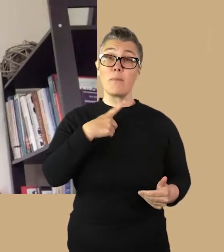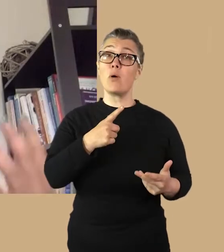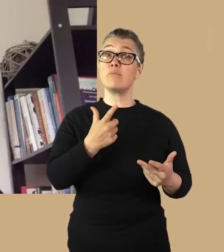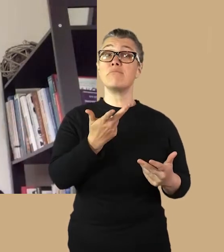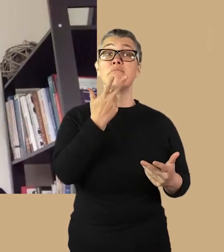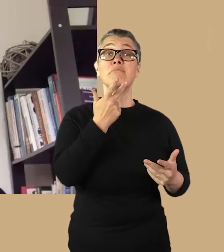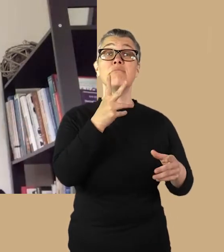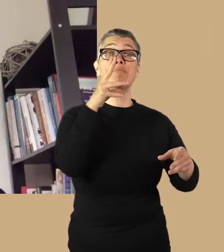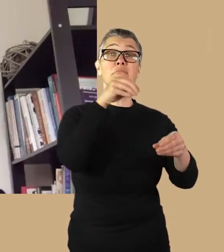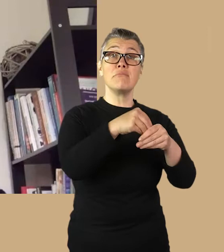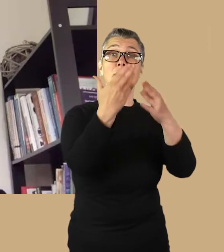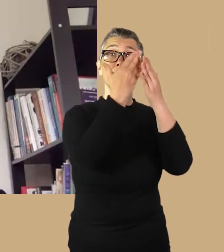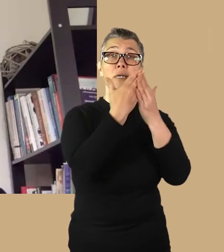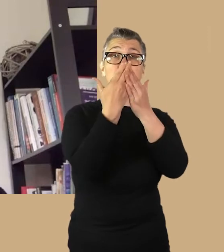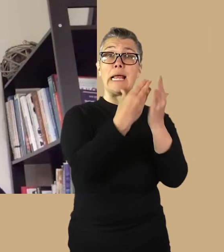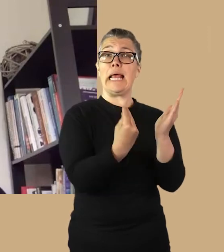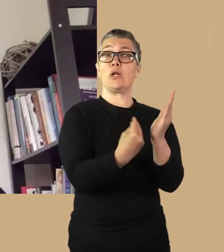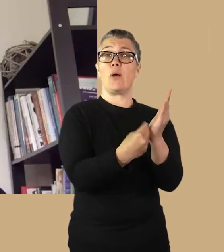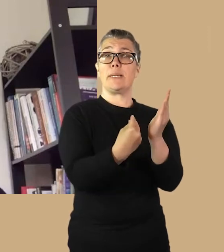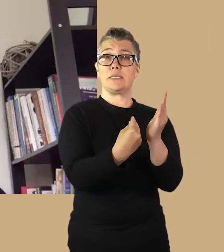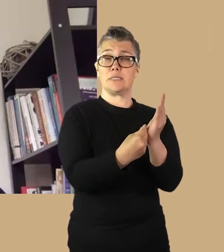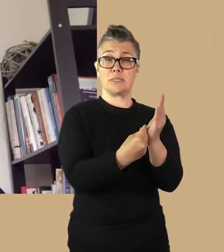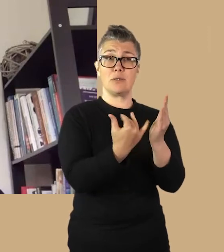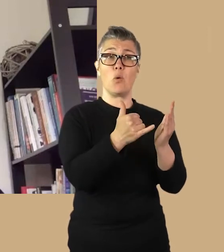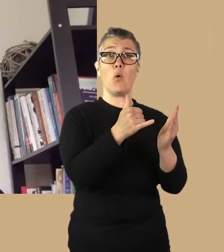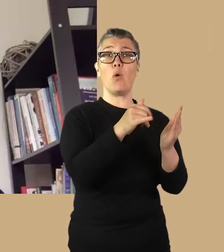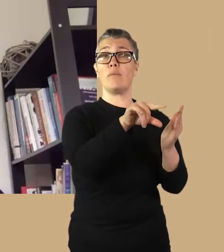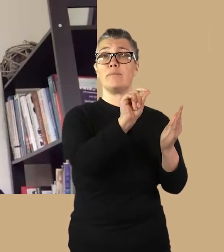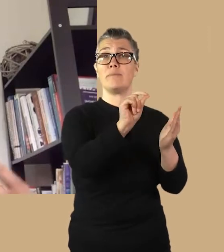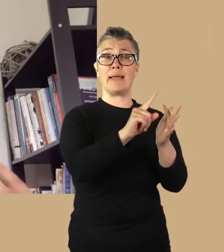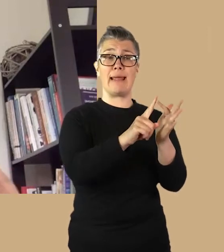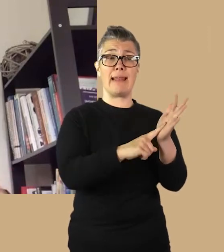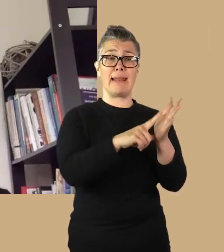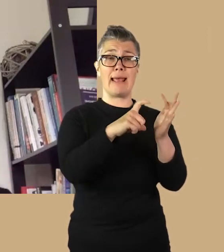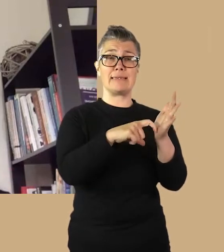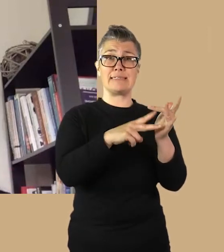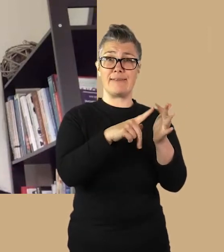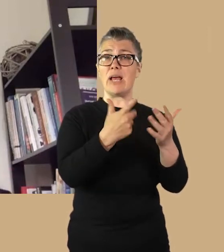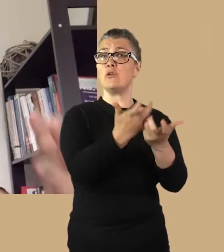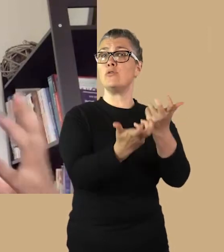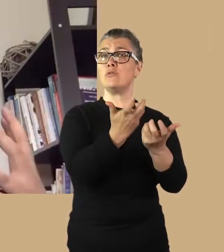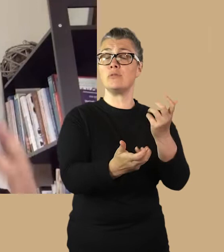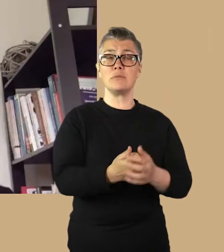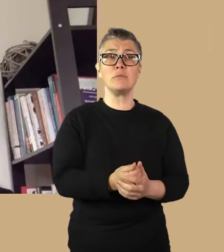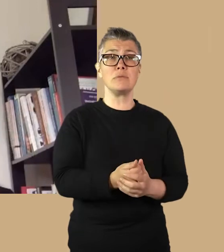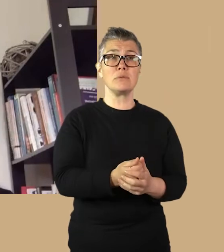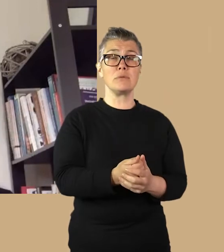if you've chosen economics or something at university, or taken that as an elective, obviously that would be a